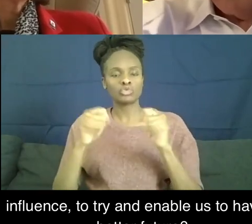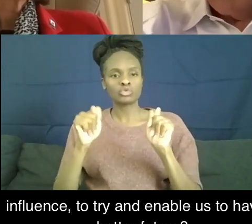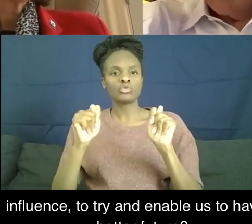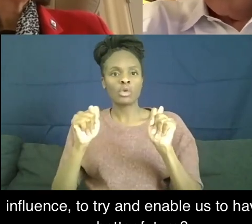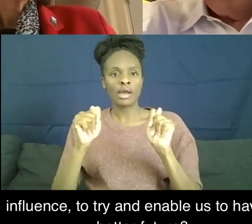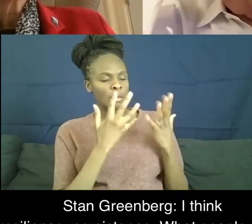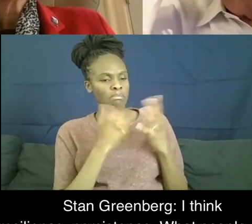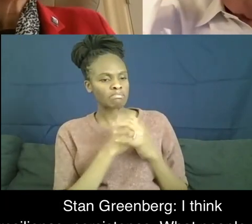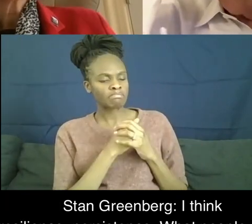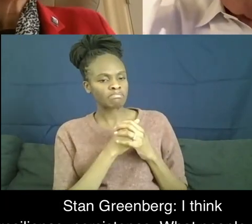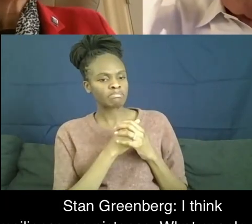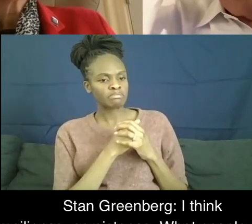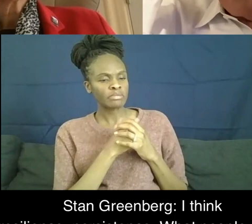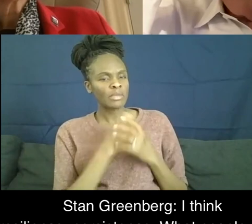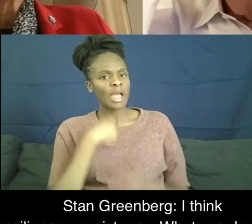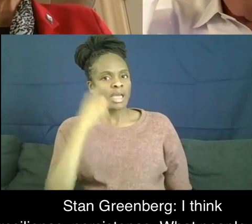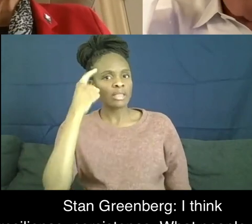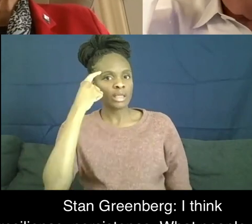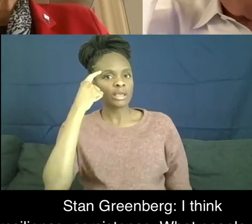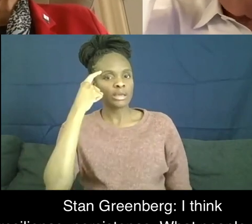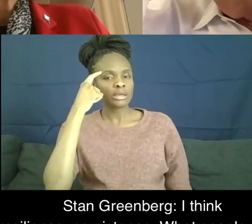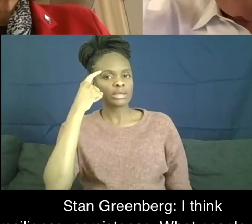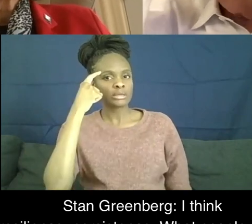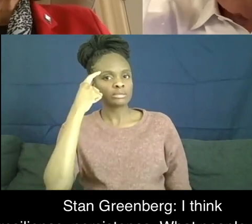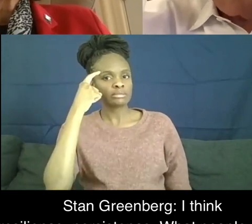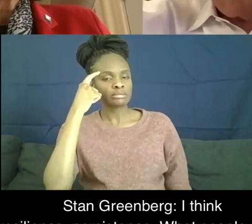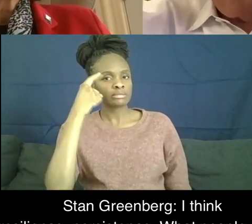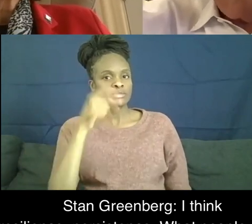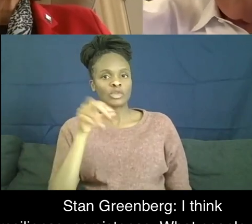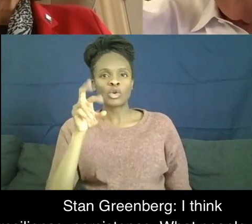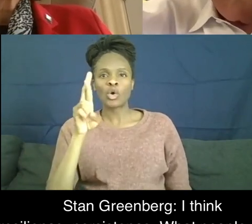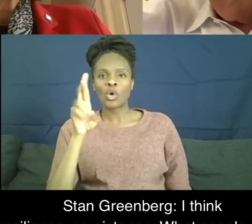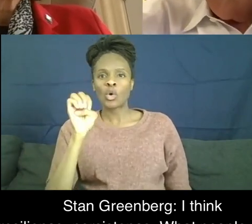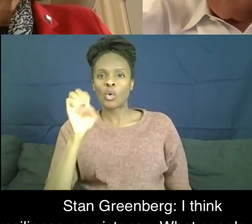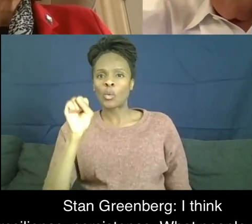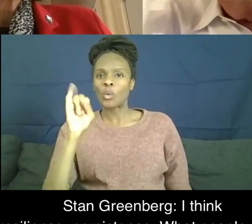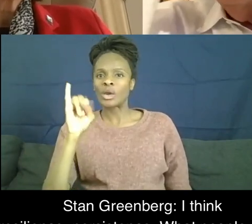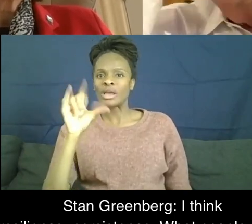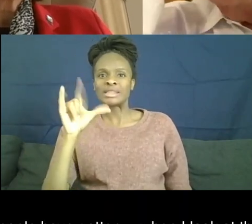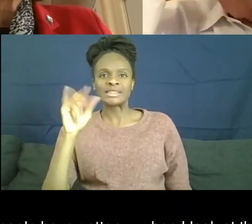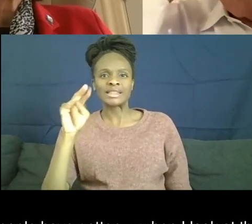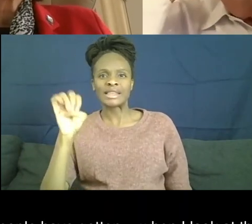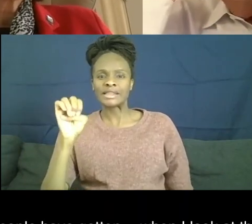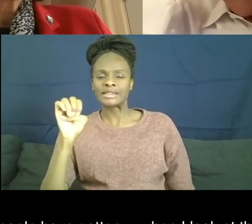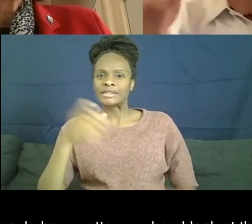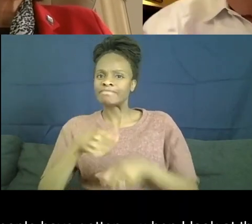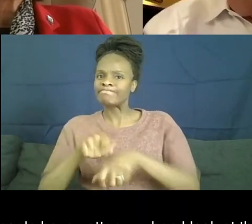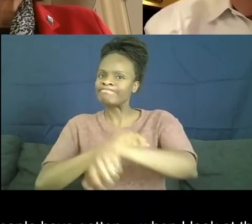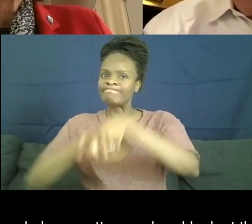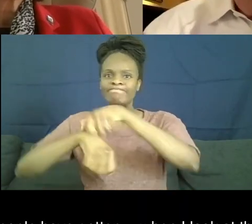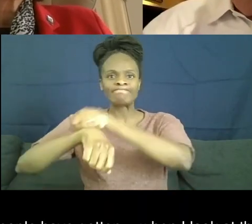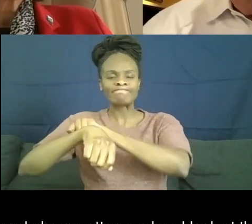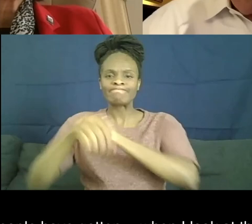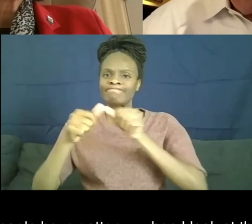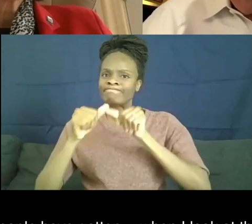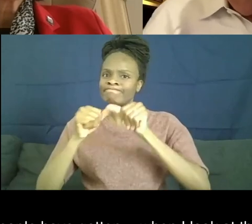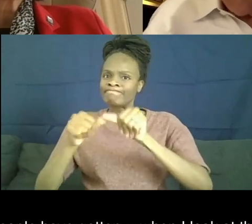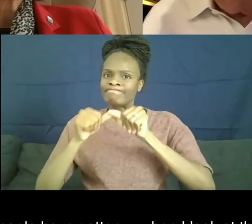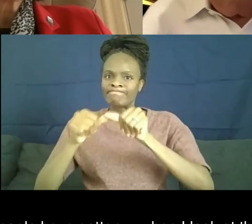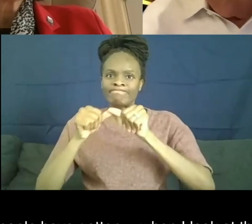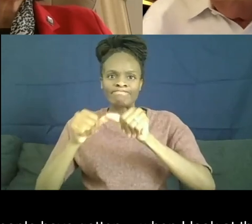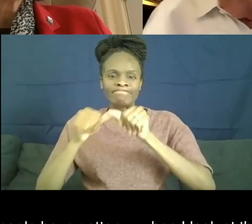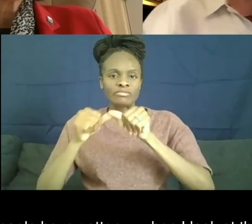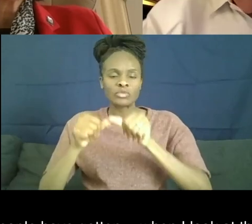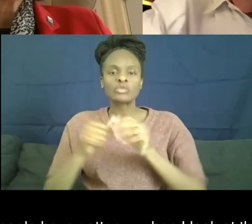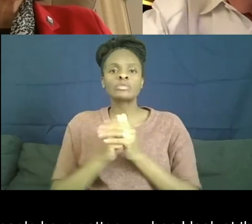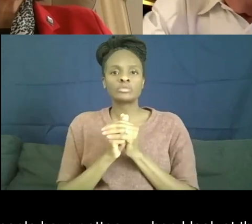better future? Stan think resilience, persistence. Look, people have gotten what people have gotten, you know, and